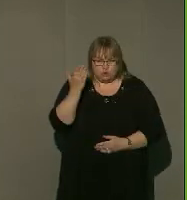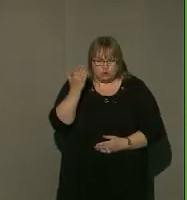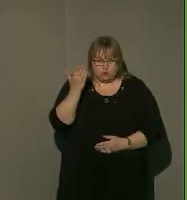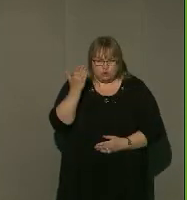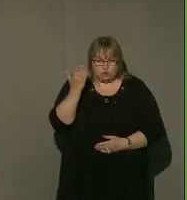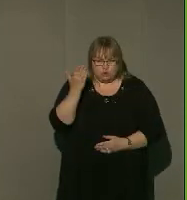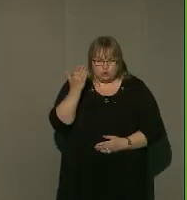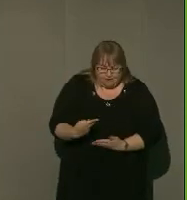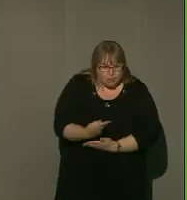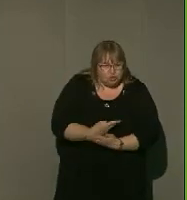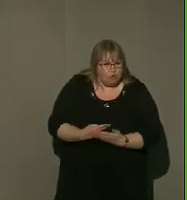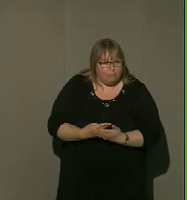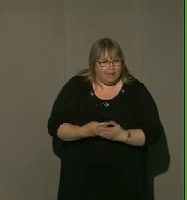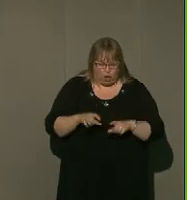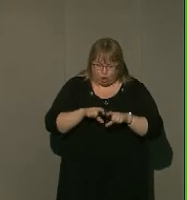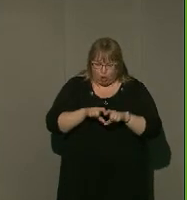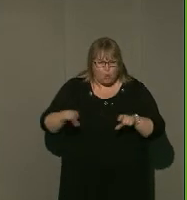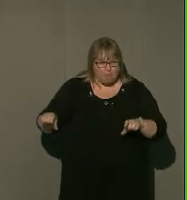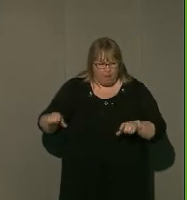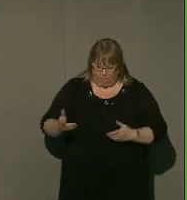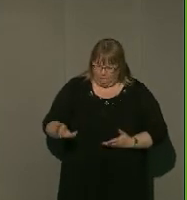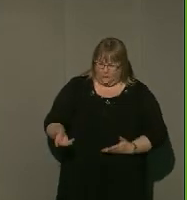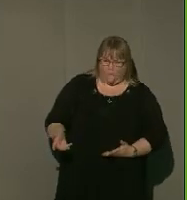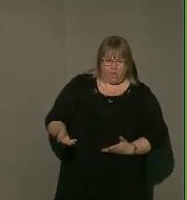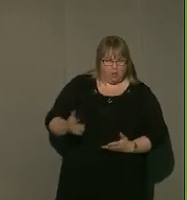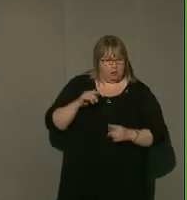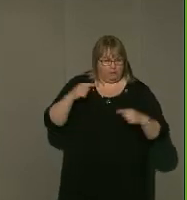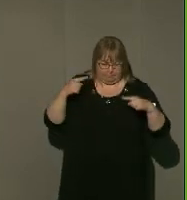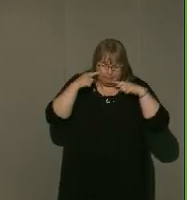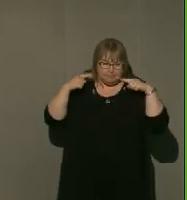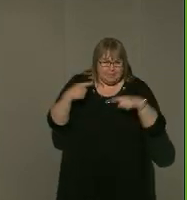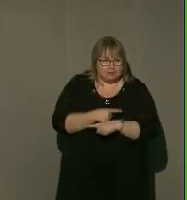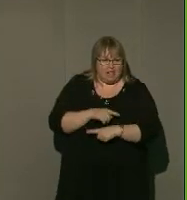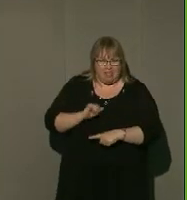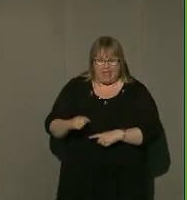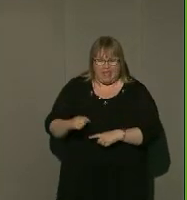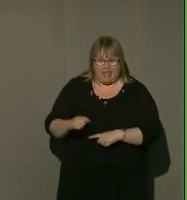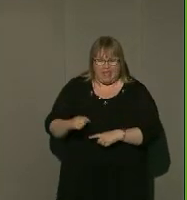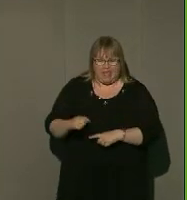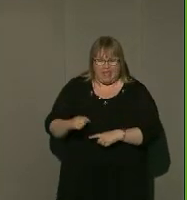drawing a cucumber and somehow it was misinterpreted as a bomb.